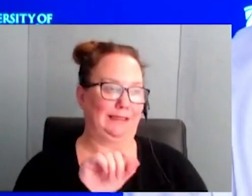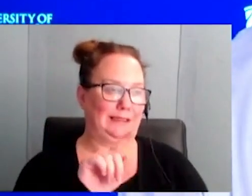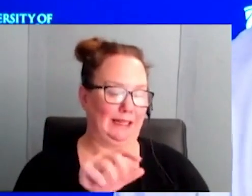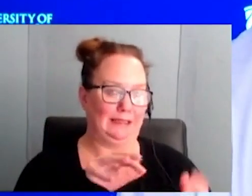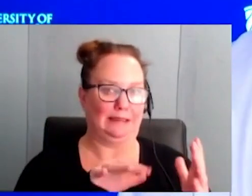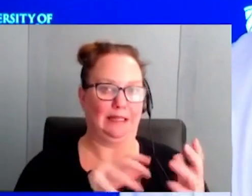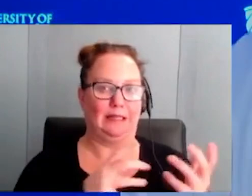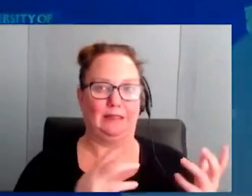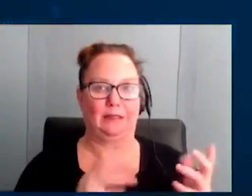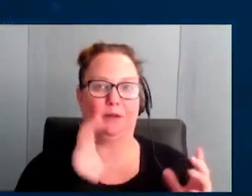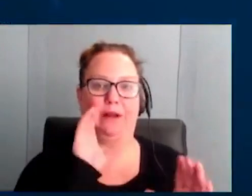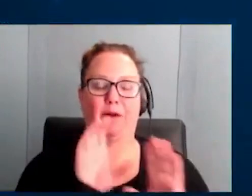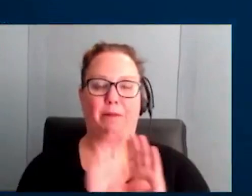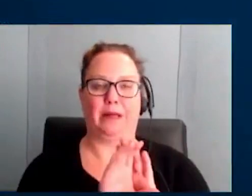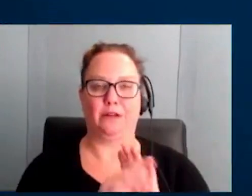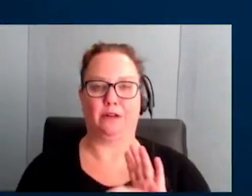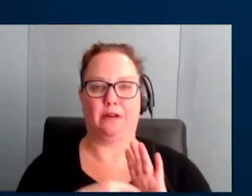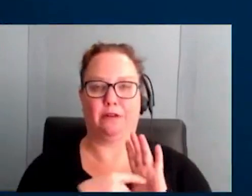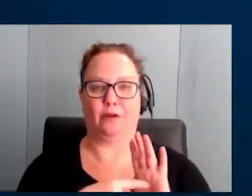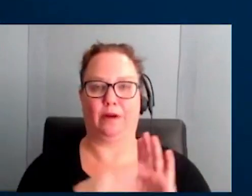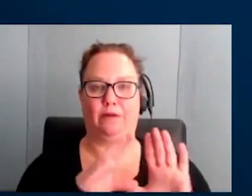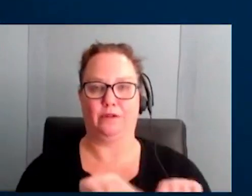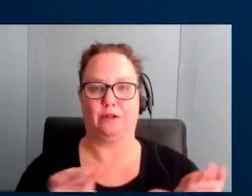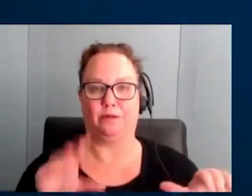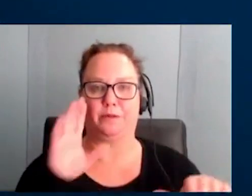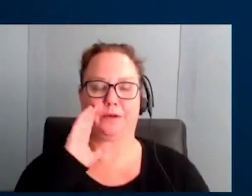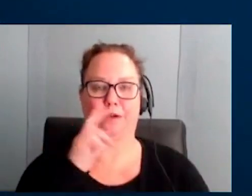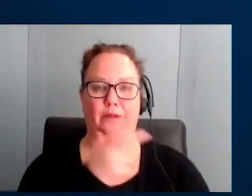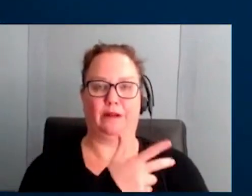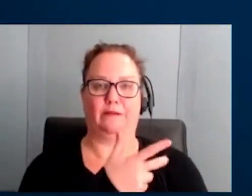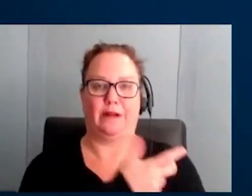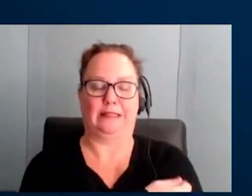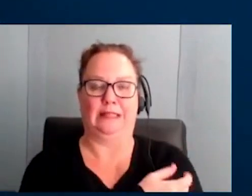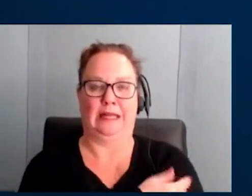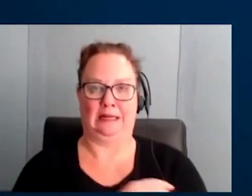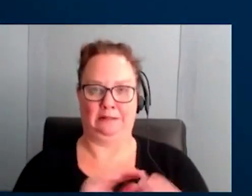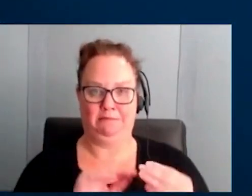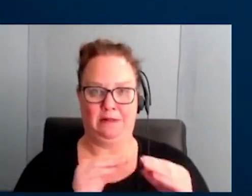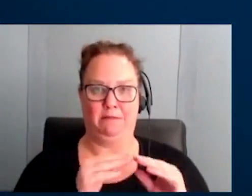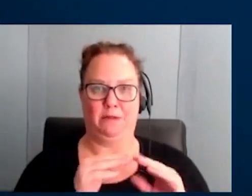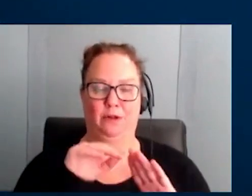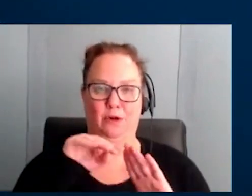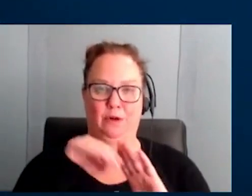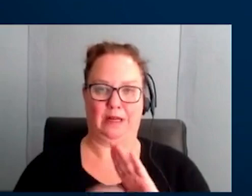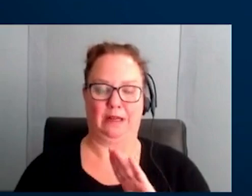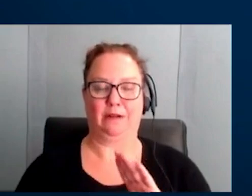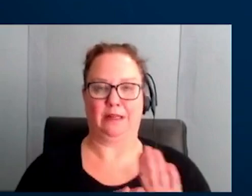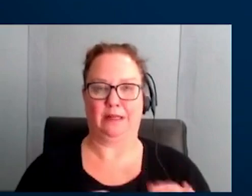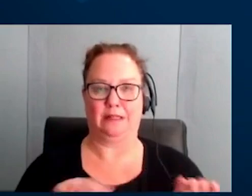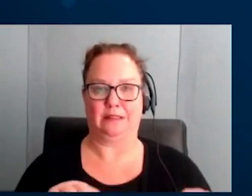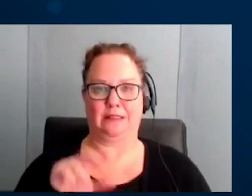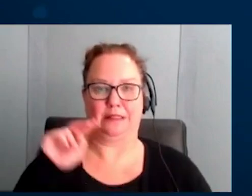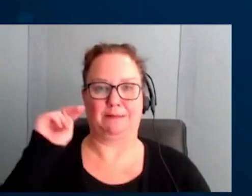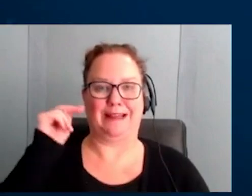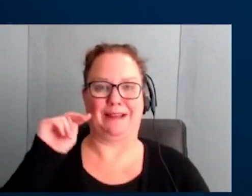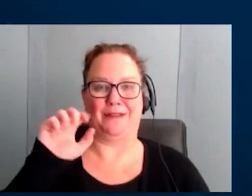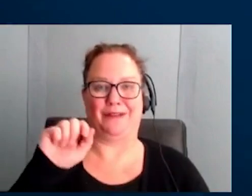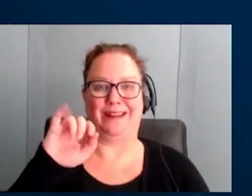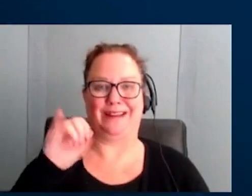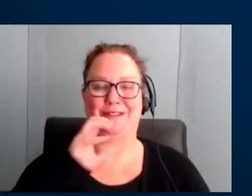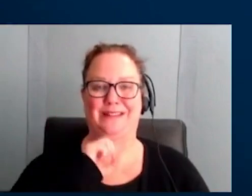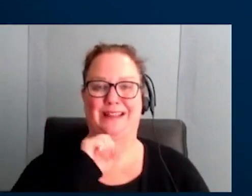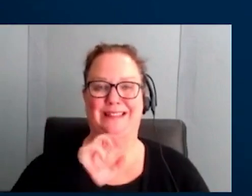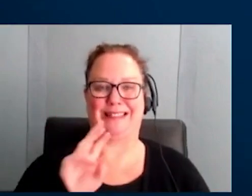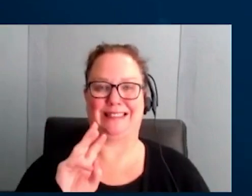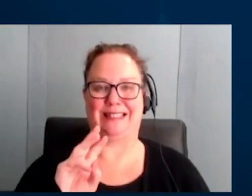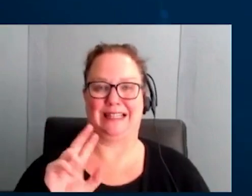a picture here, and if you have children, we know that the vaccine rates in children are going down too. This is my nephew AJ, who is 6 years old. He got his